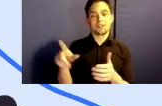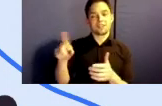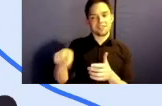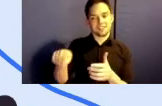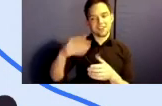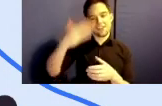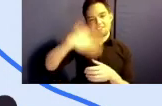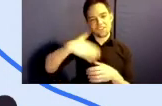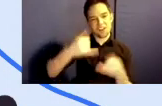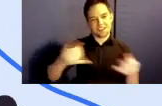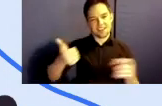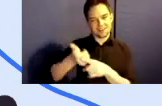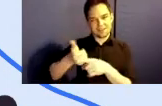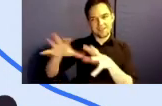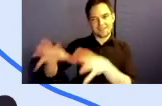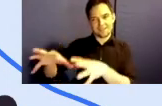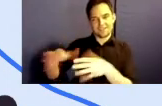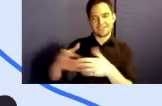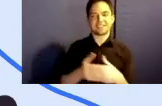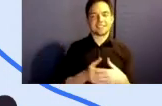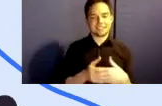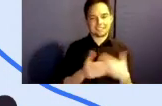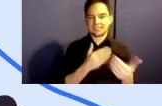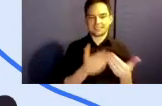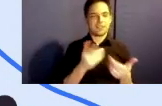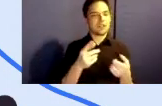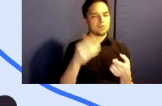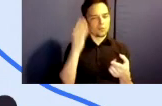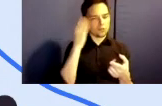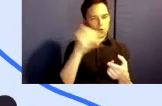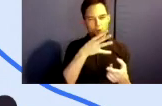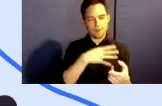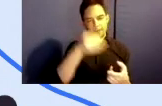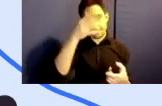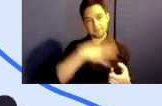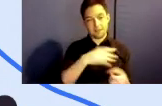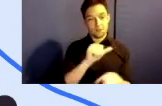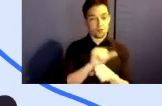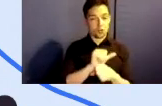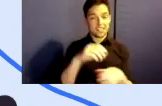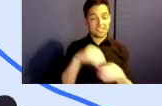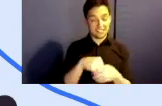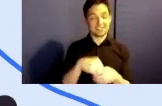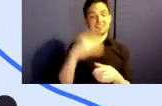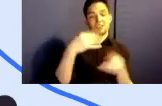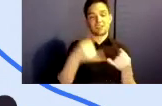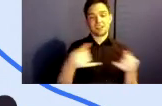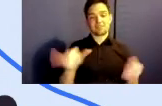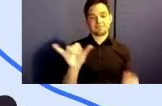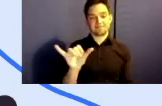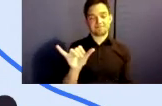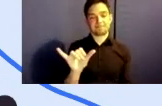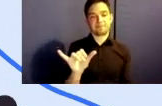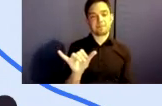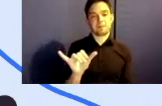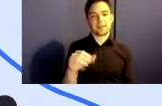line. Regardless, we know there are women and men working as in the